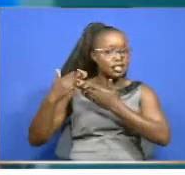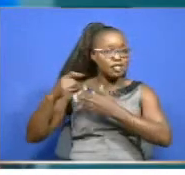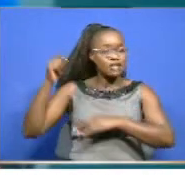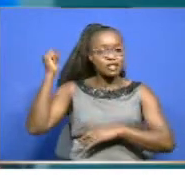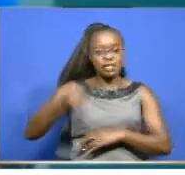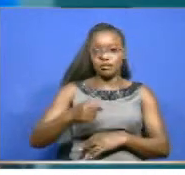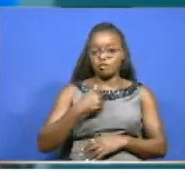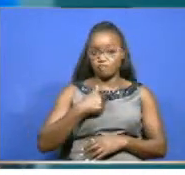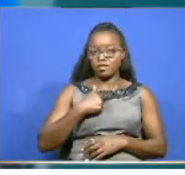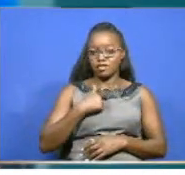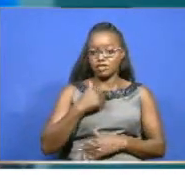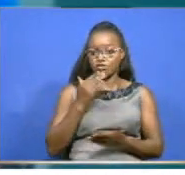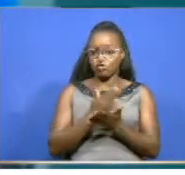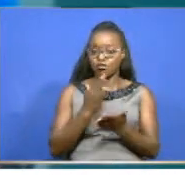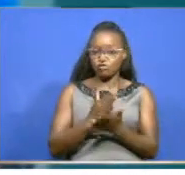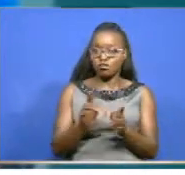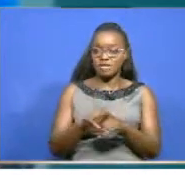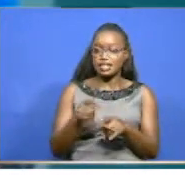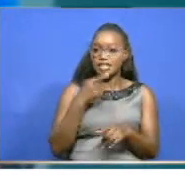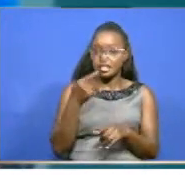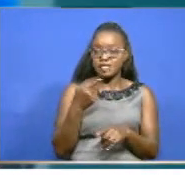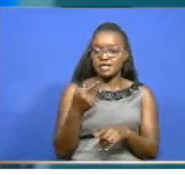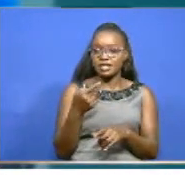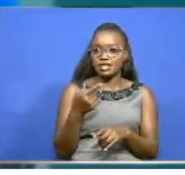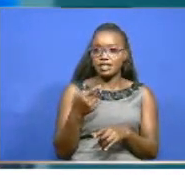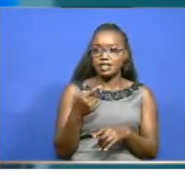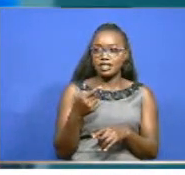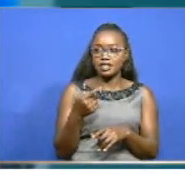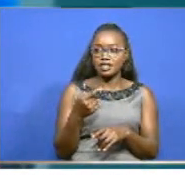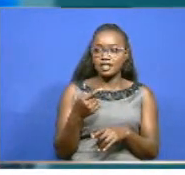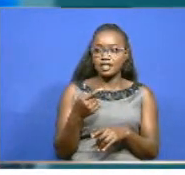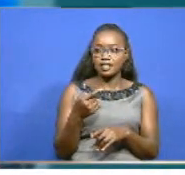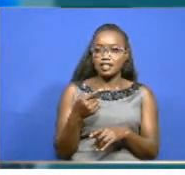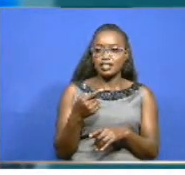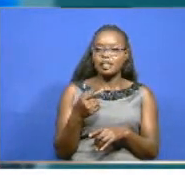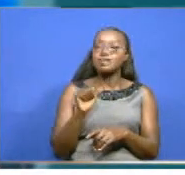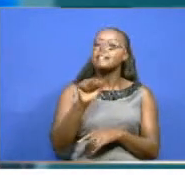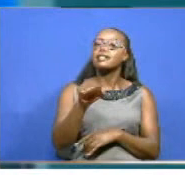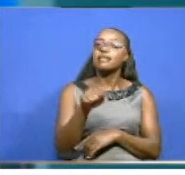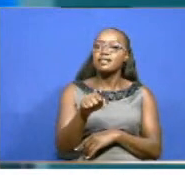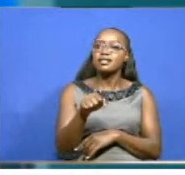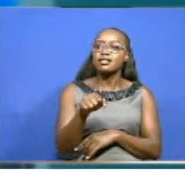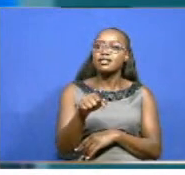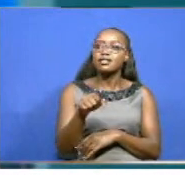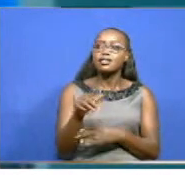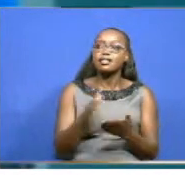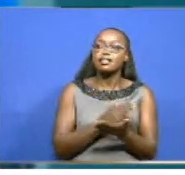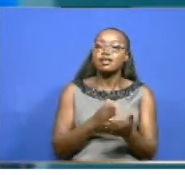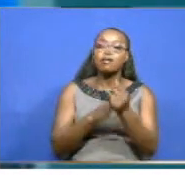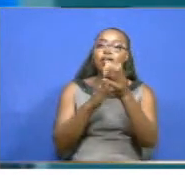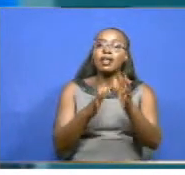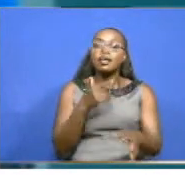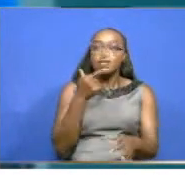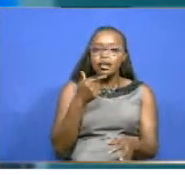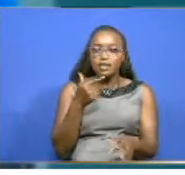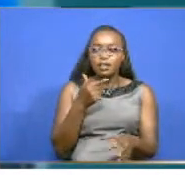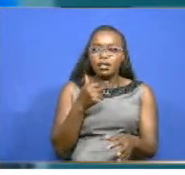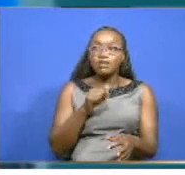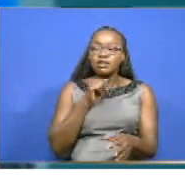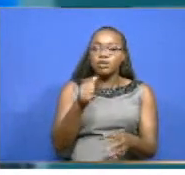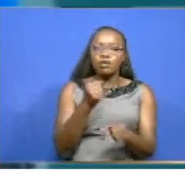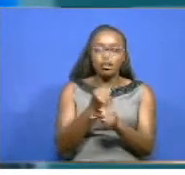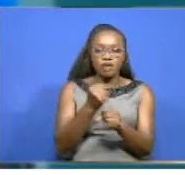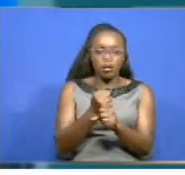this. And history will say, you know, that yes, this is what some of the leaders were saying, that we should not do